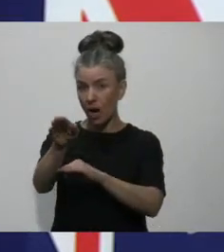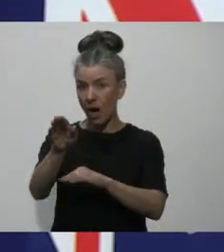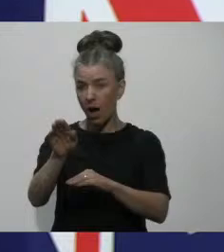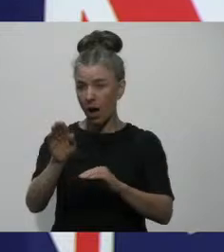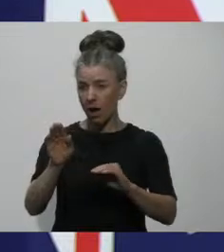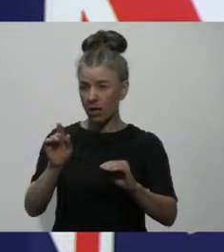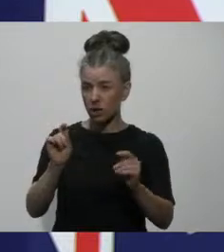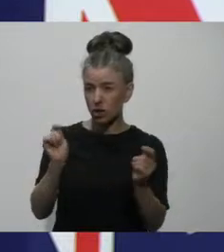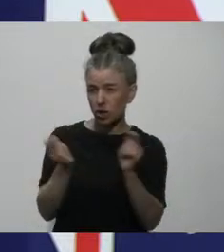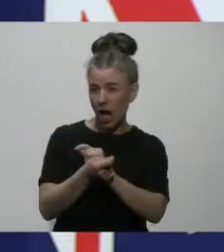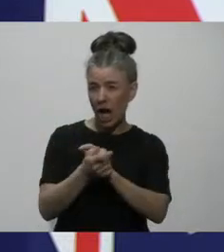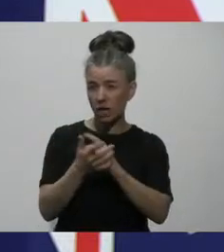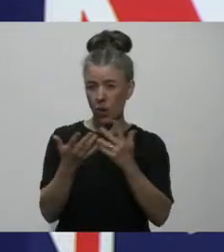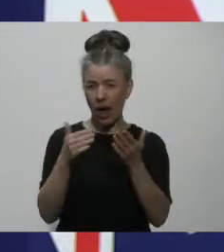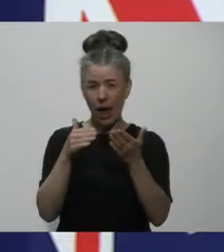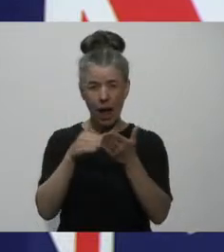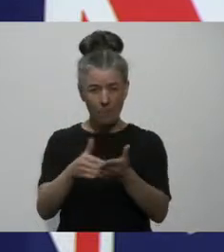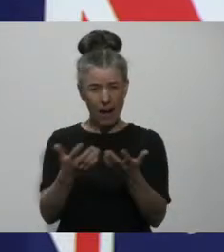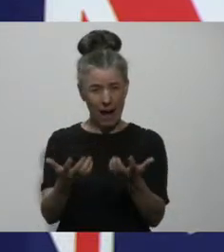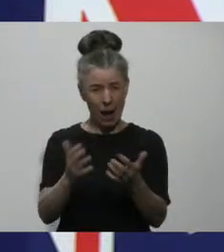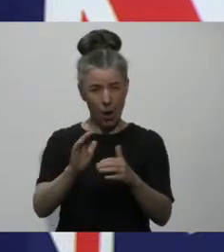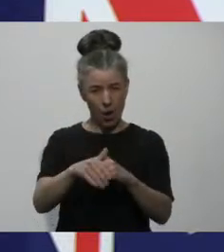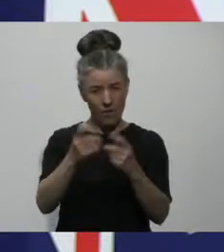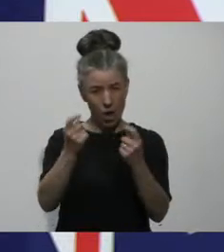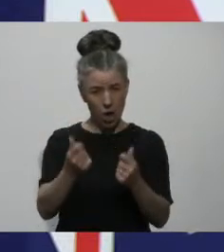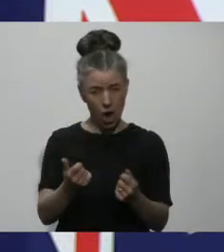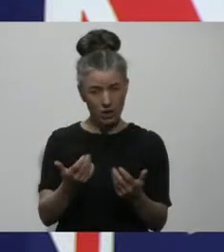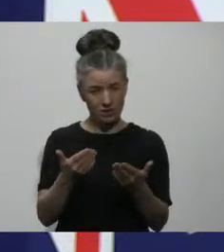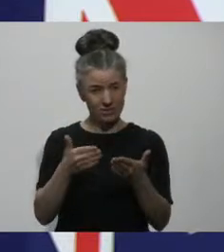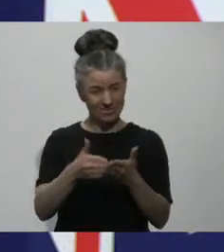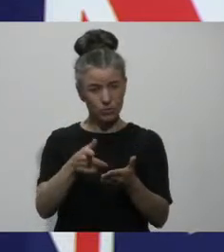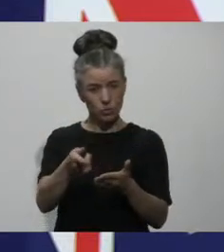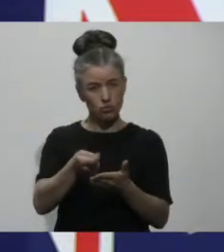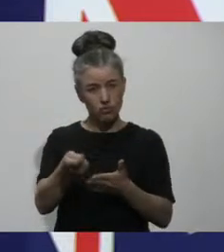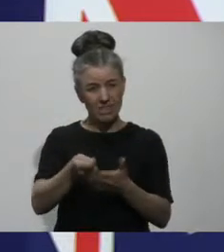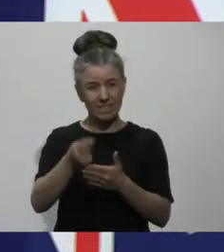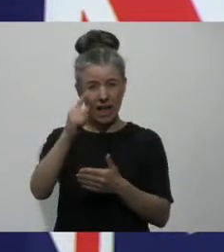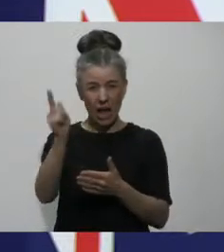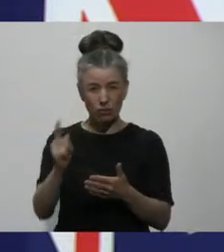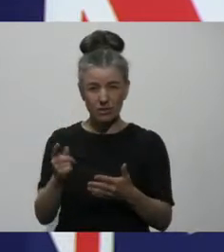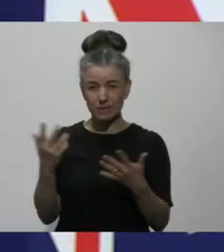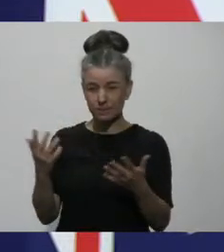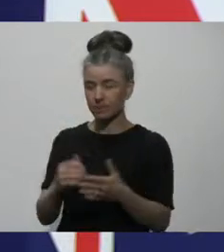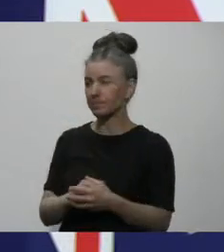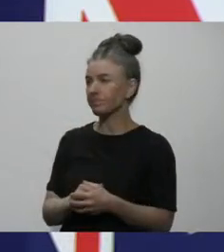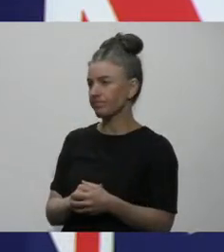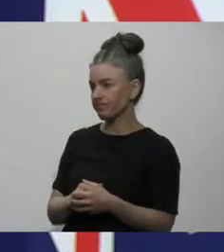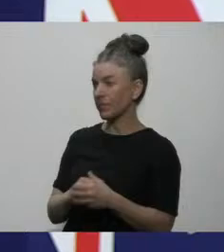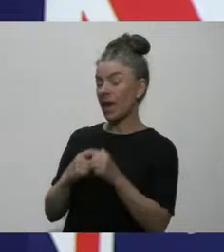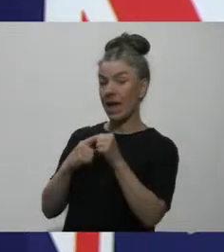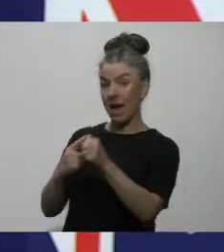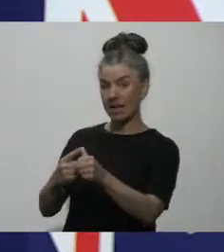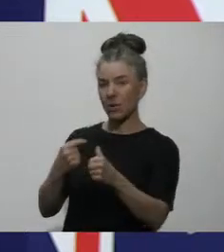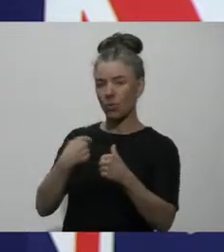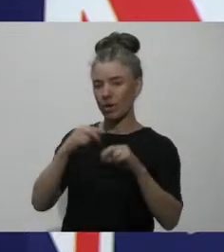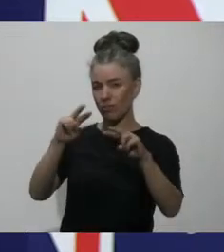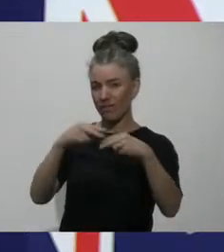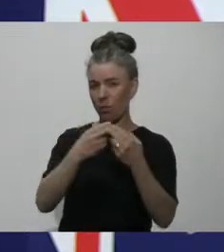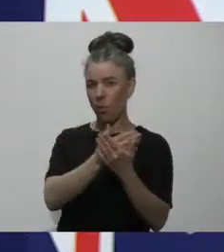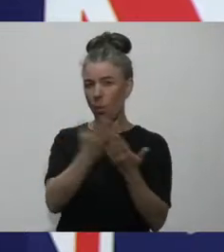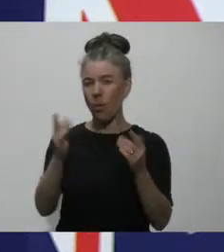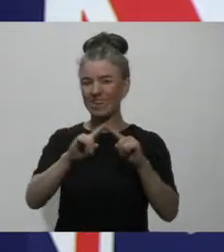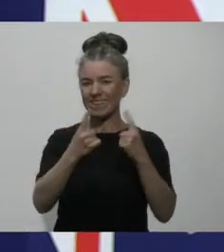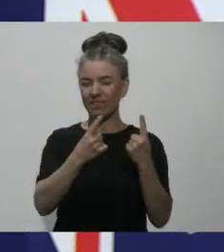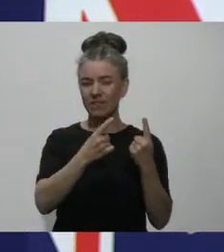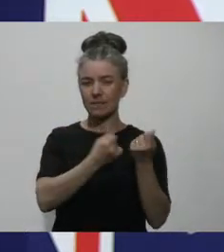any assistance with these costs? One of the things we are doing is taking a look at all of the support schemes that are currently available, and one of those, for